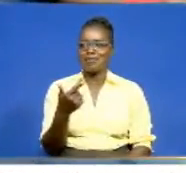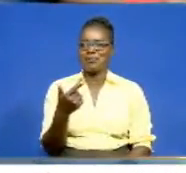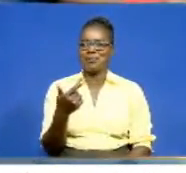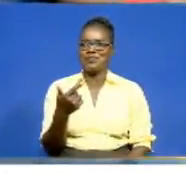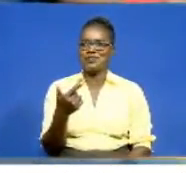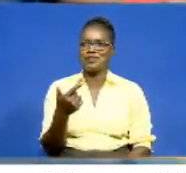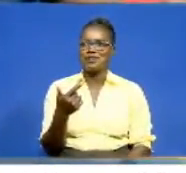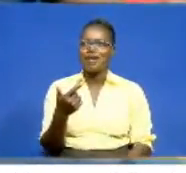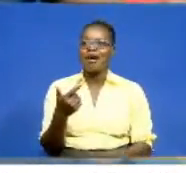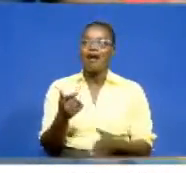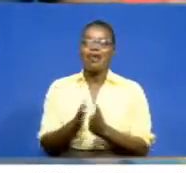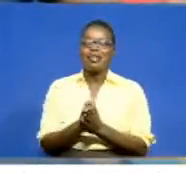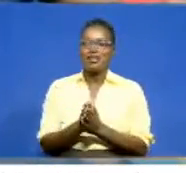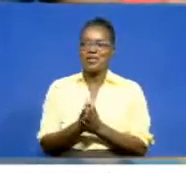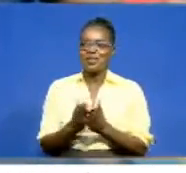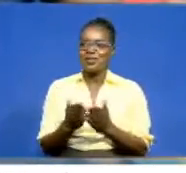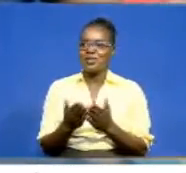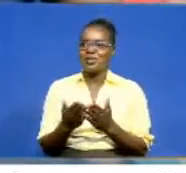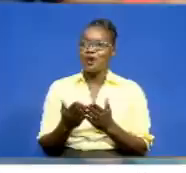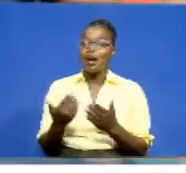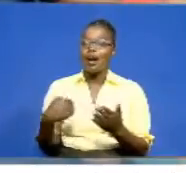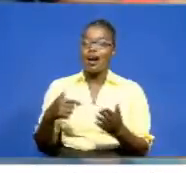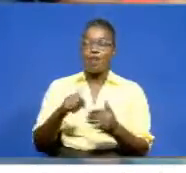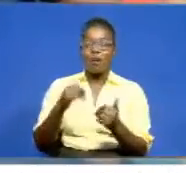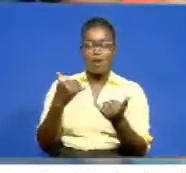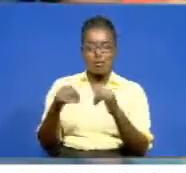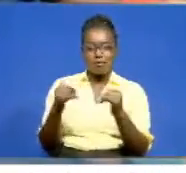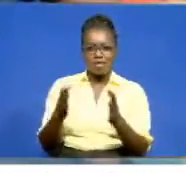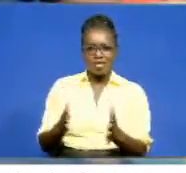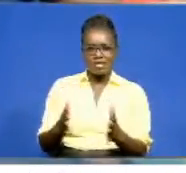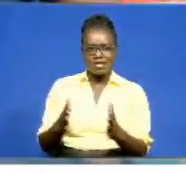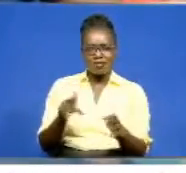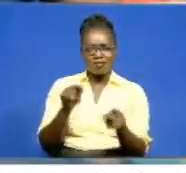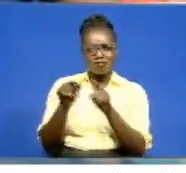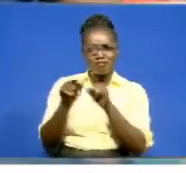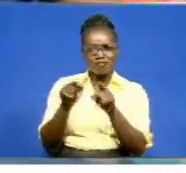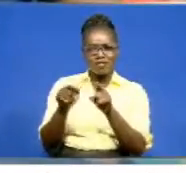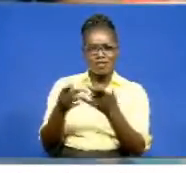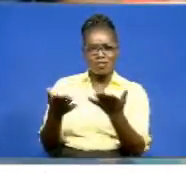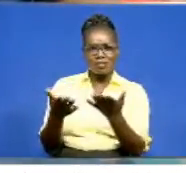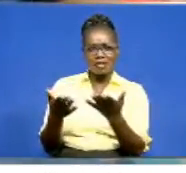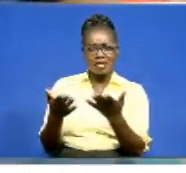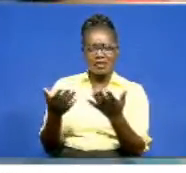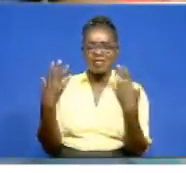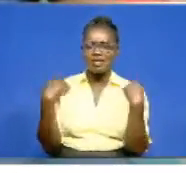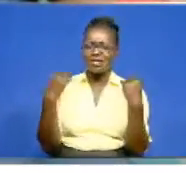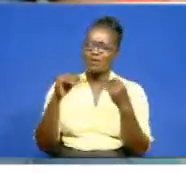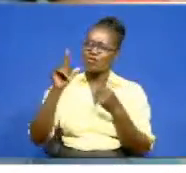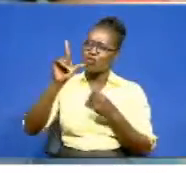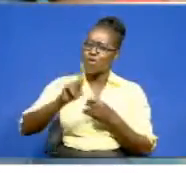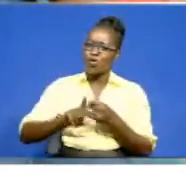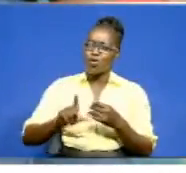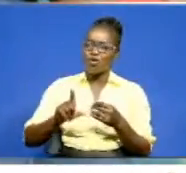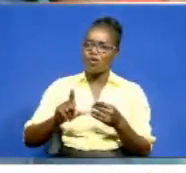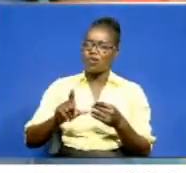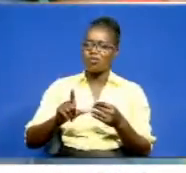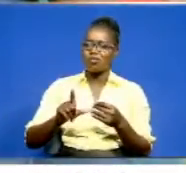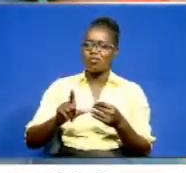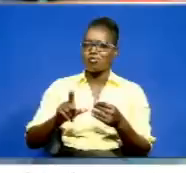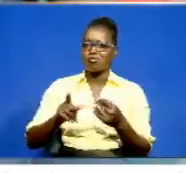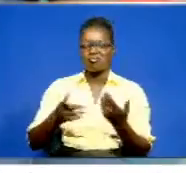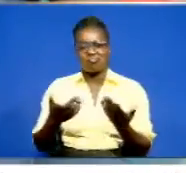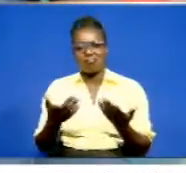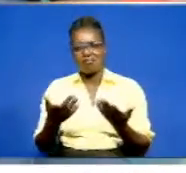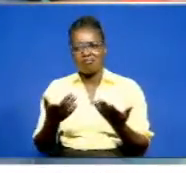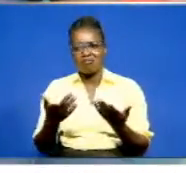impatience exhibited by our players. Do you think that is to blame for how that game went down? Of course, not that, you know, it was obviously